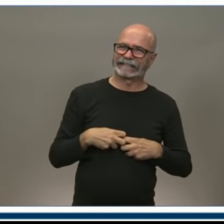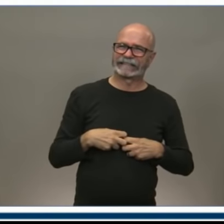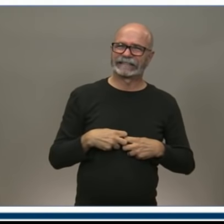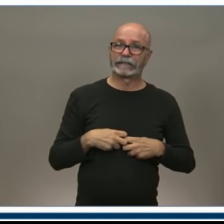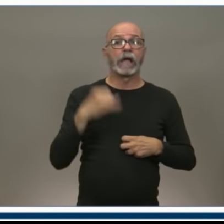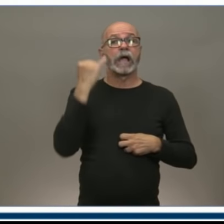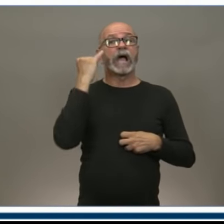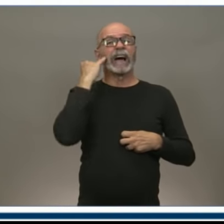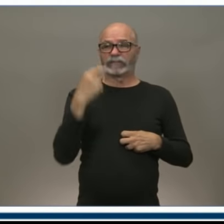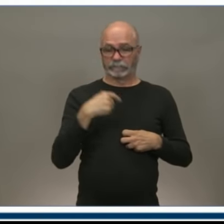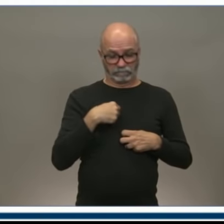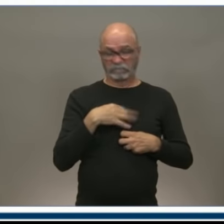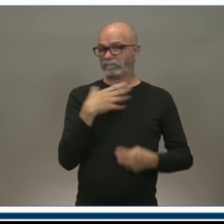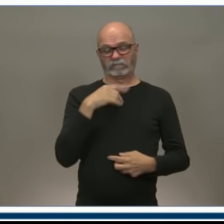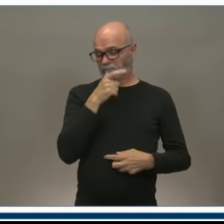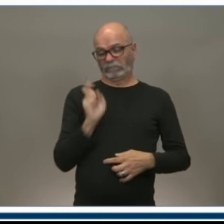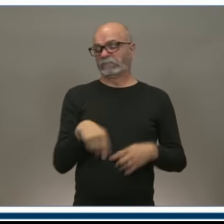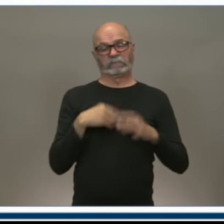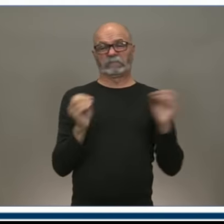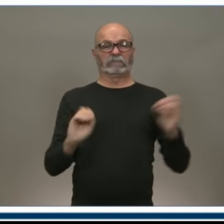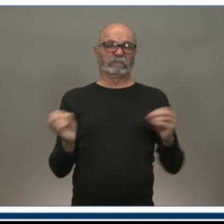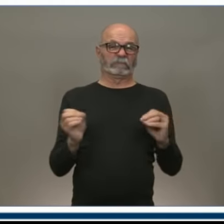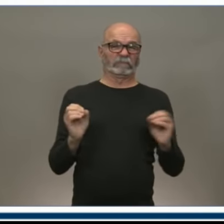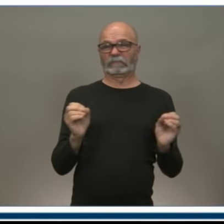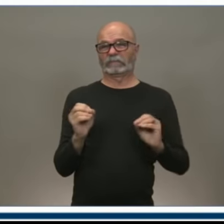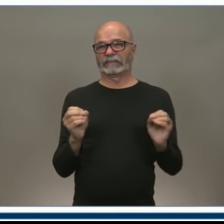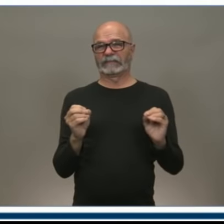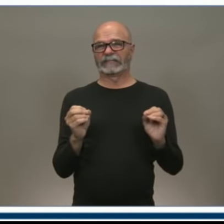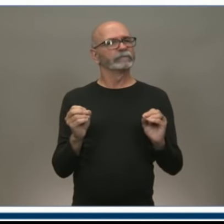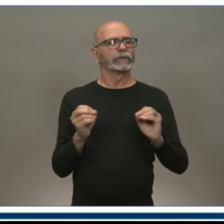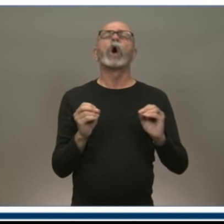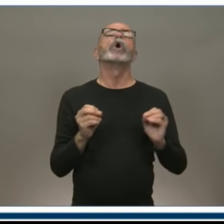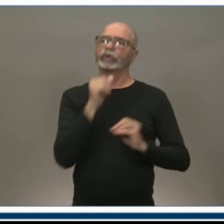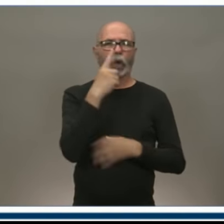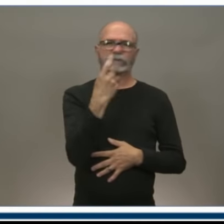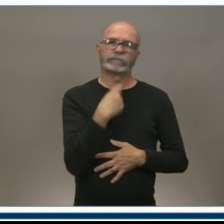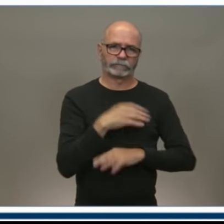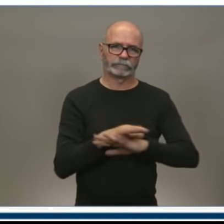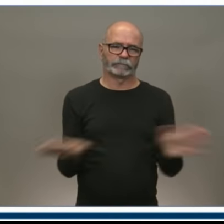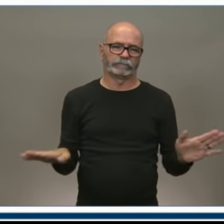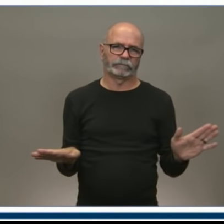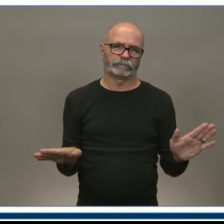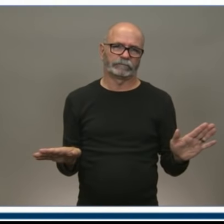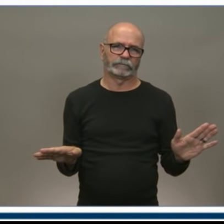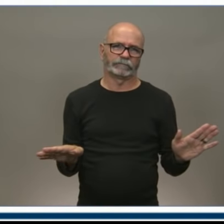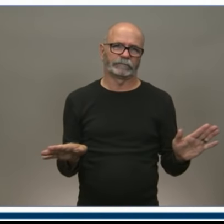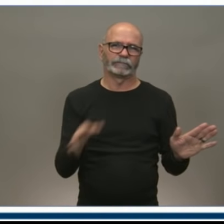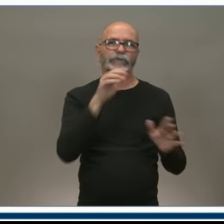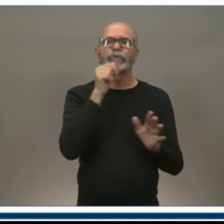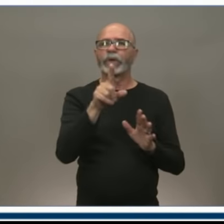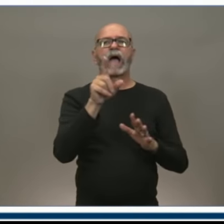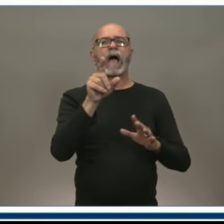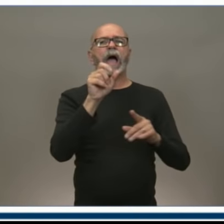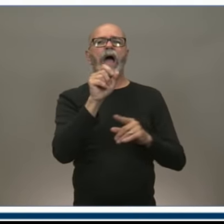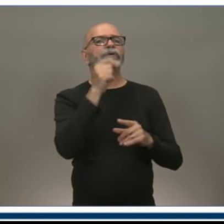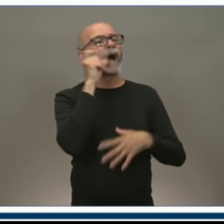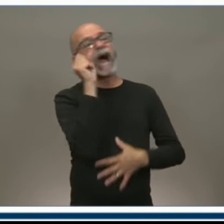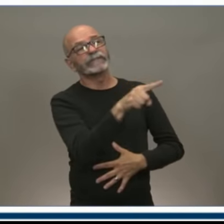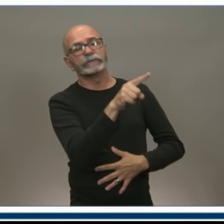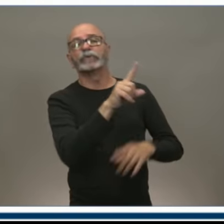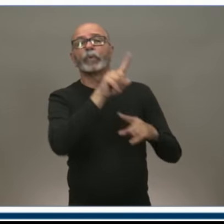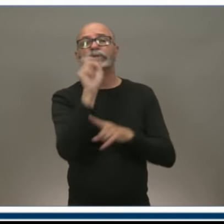if it's not necessary to do, we're asking that travel to be deferred. And if you do go ahead with that travel, you have